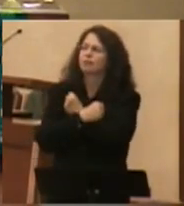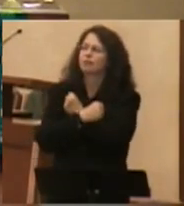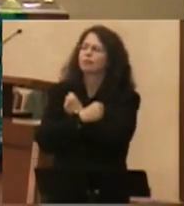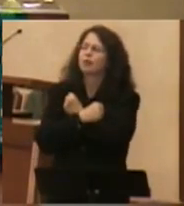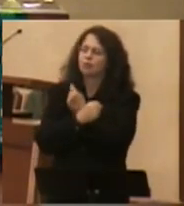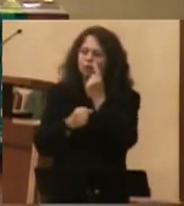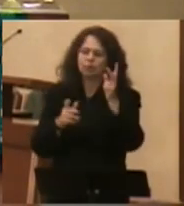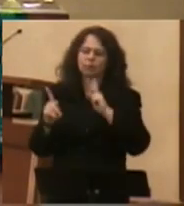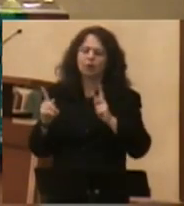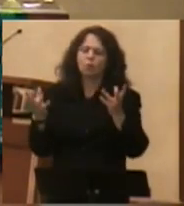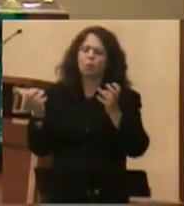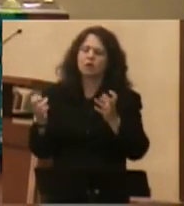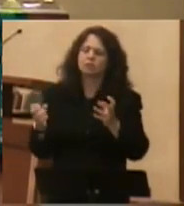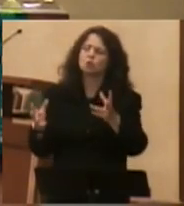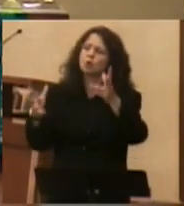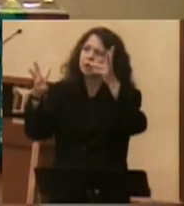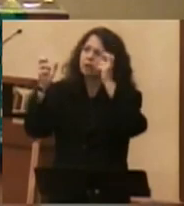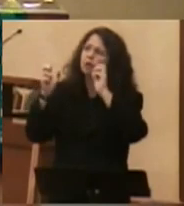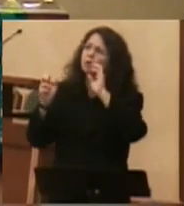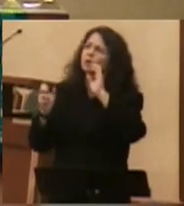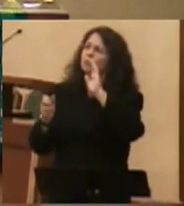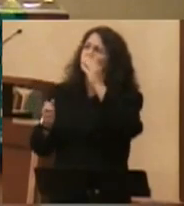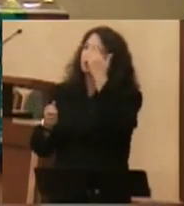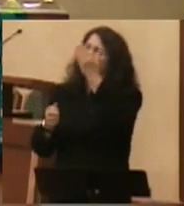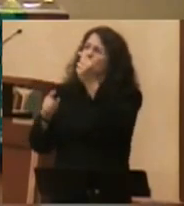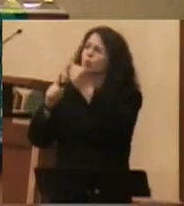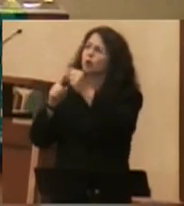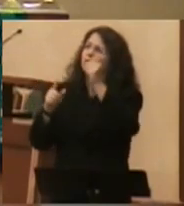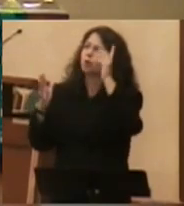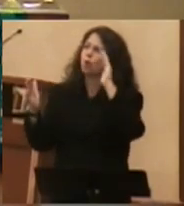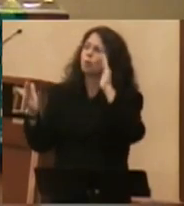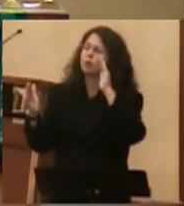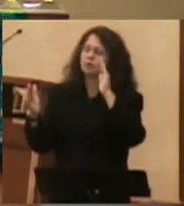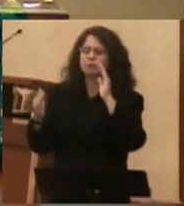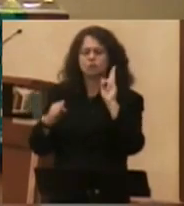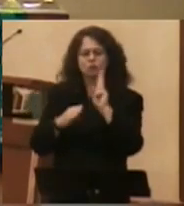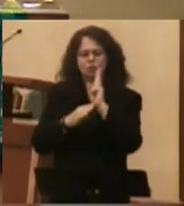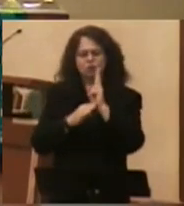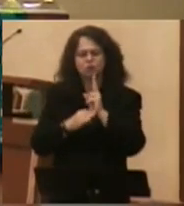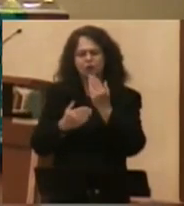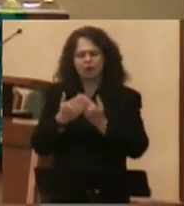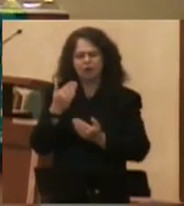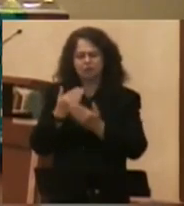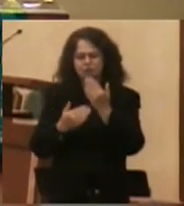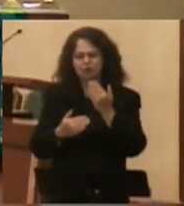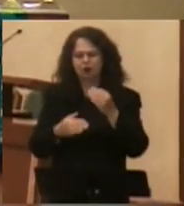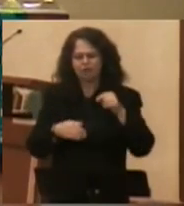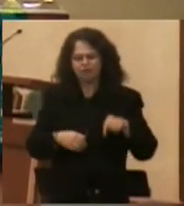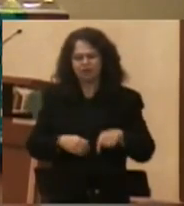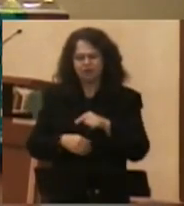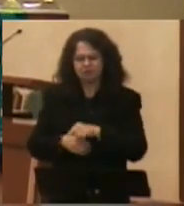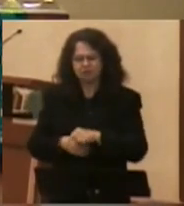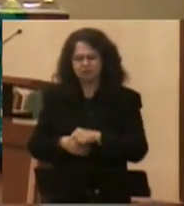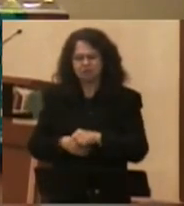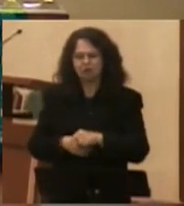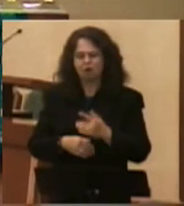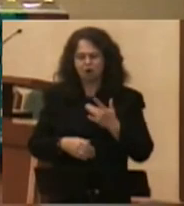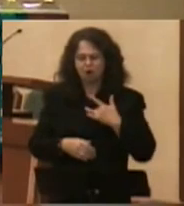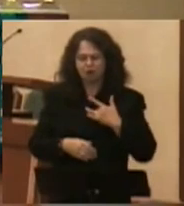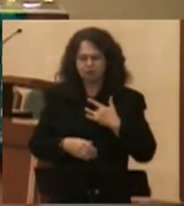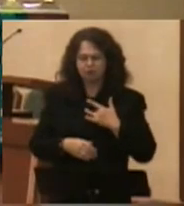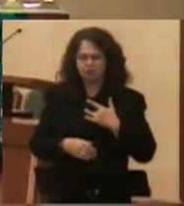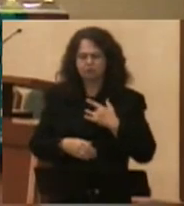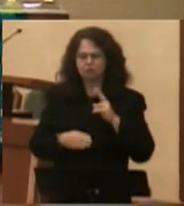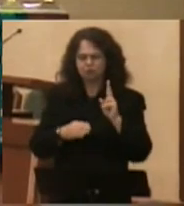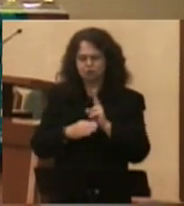hope. Equip us to use our hands, our feet, our voices, our minds to share the blessings you have given us. Bless